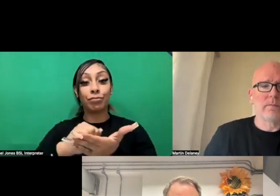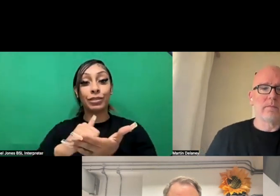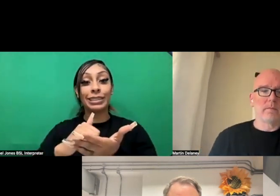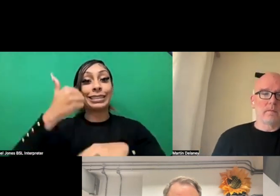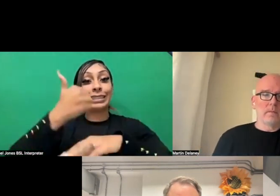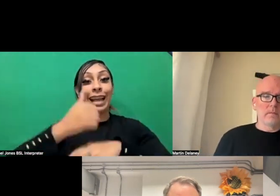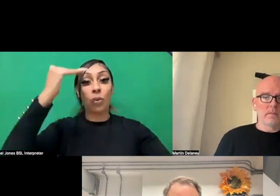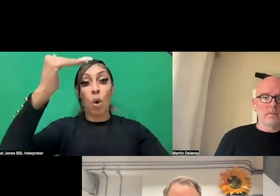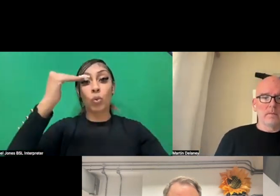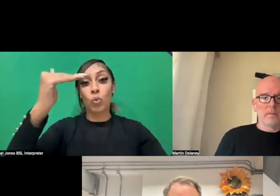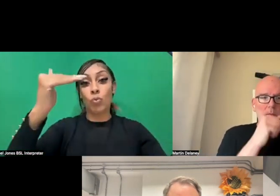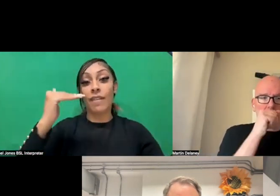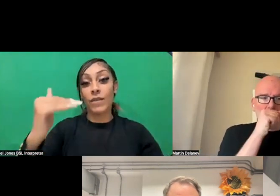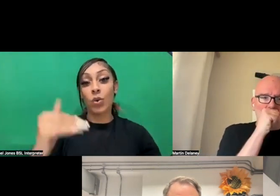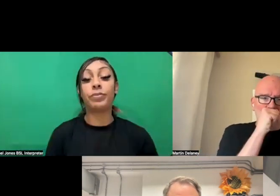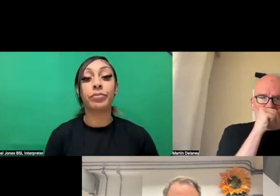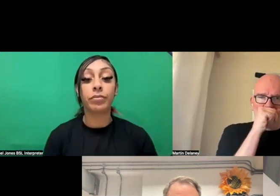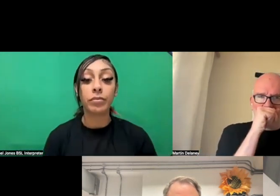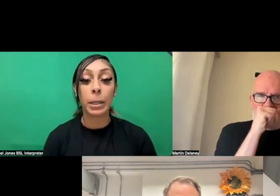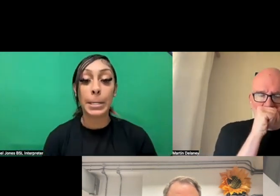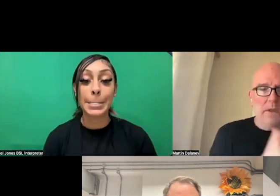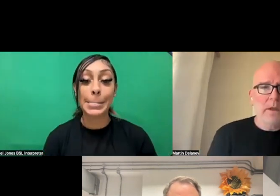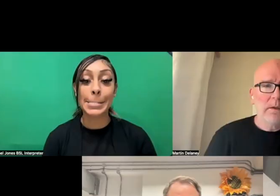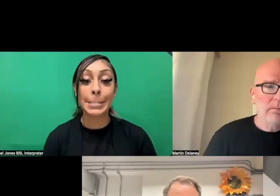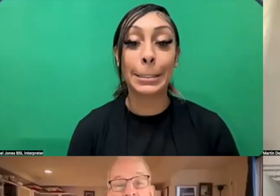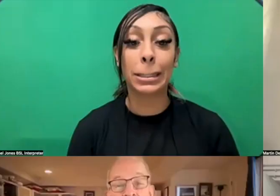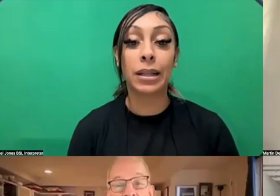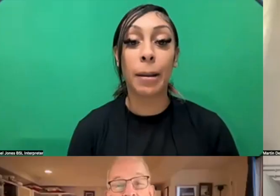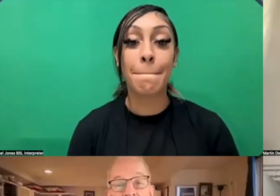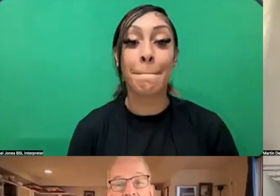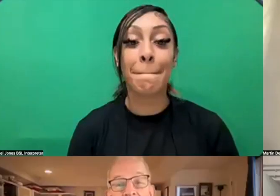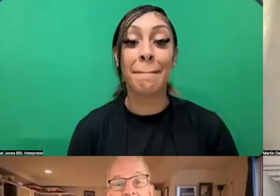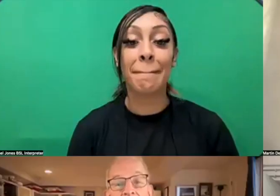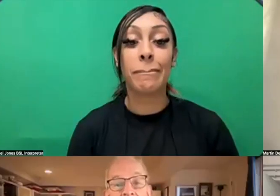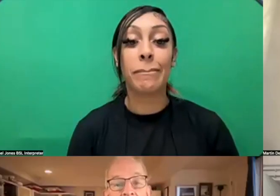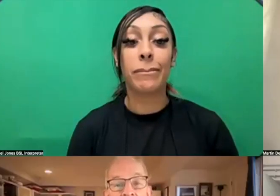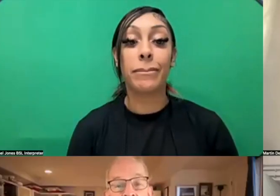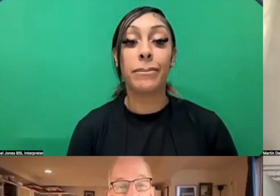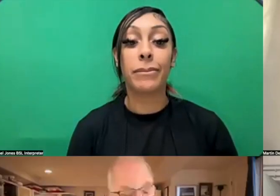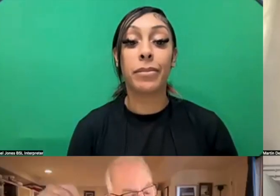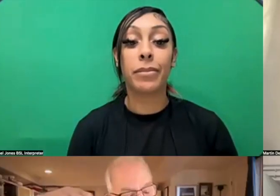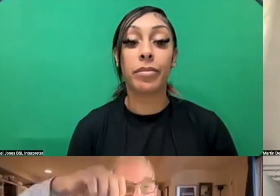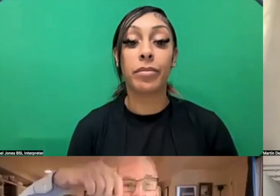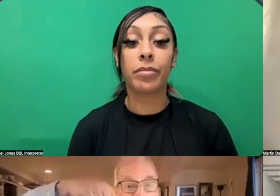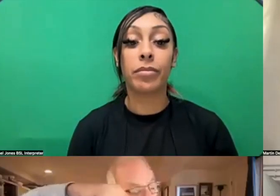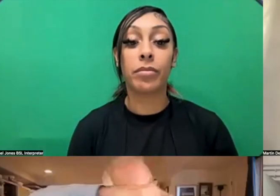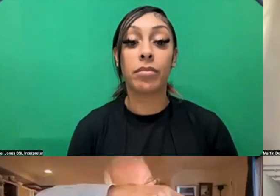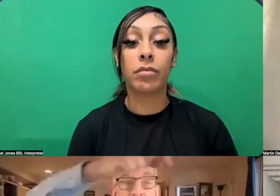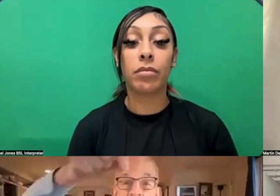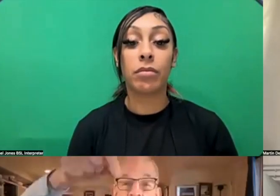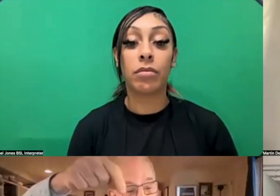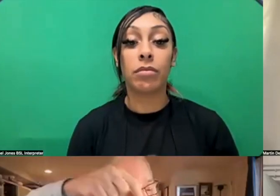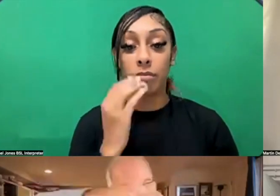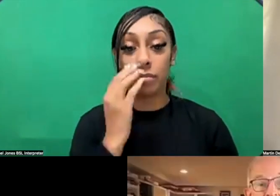And what those are, this button here is called per split settings. And what happens is